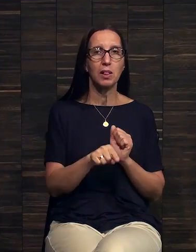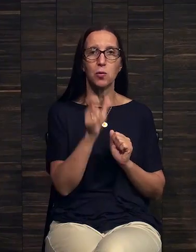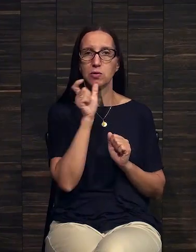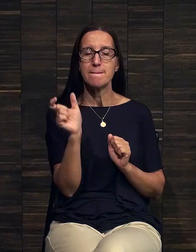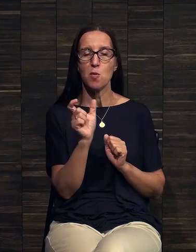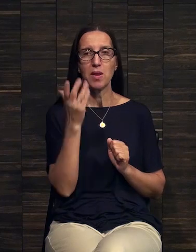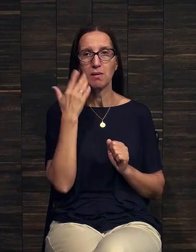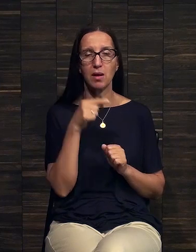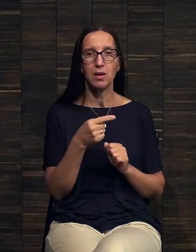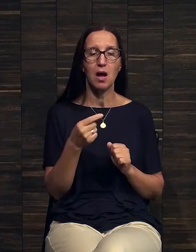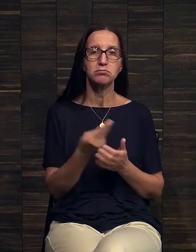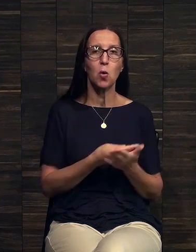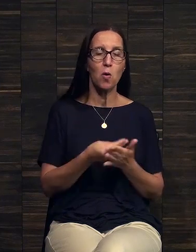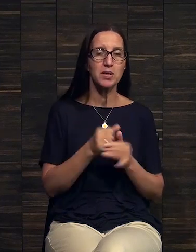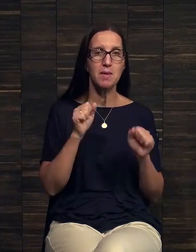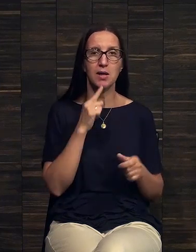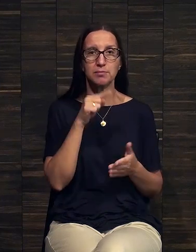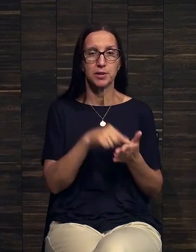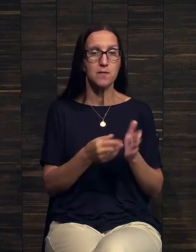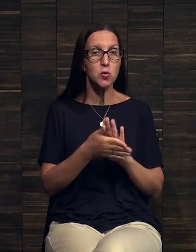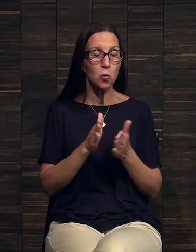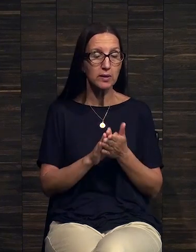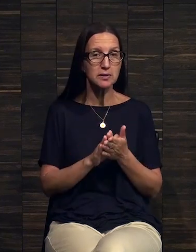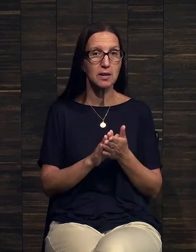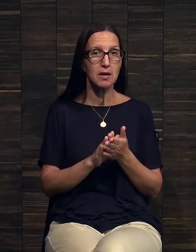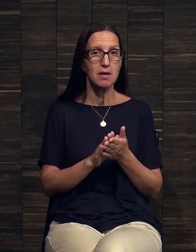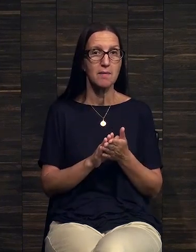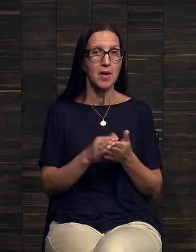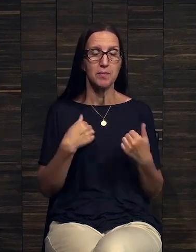that was adopted at the point then,